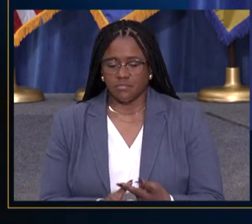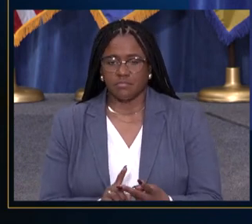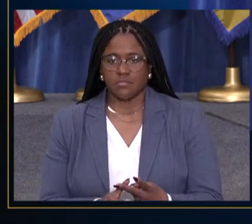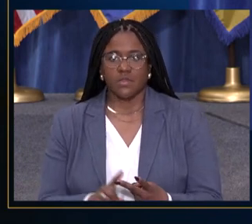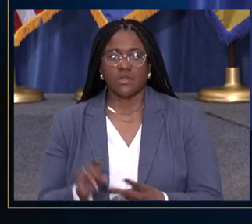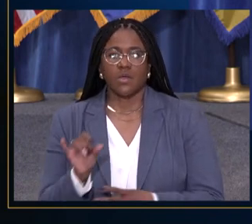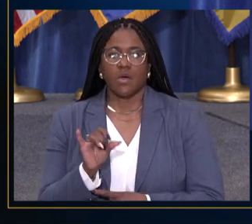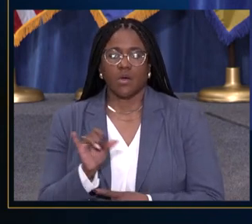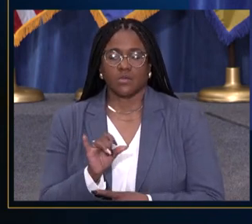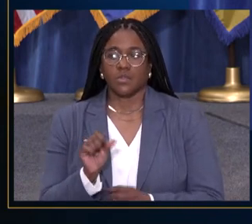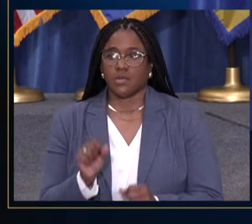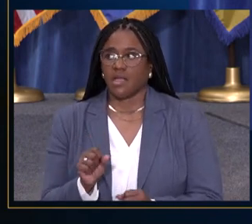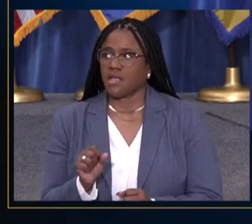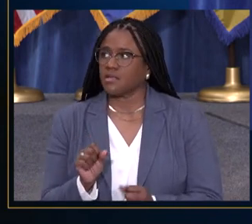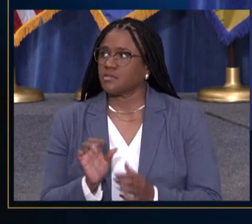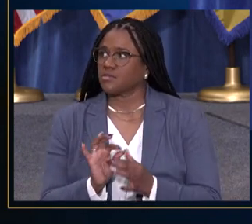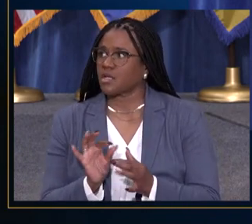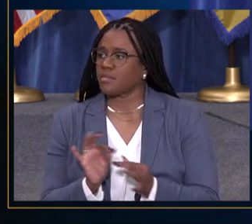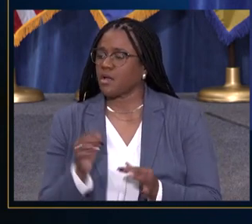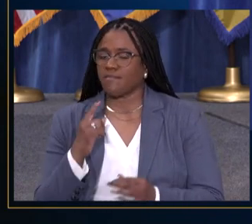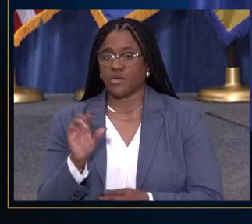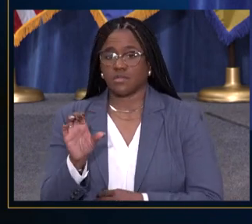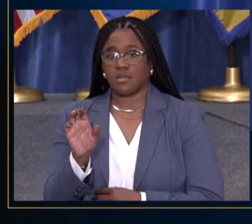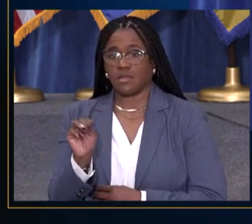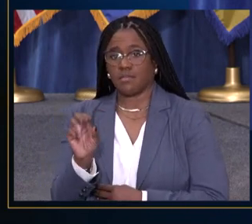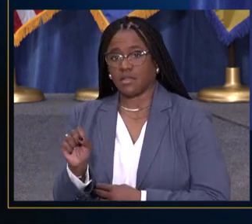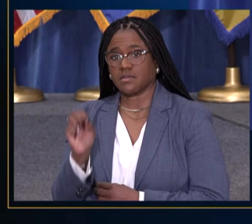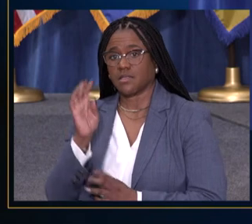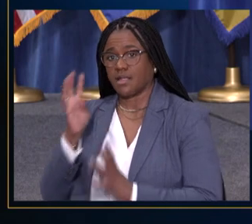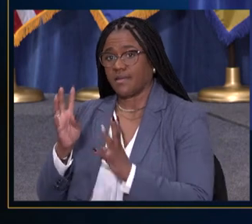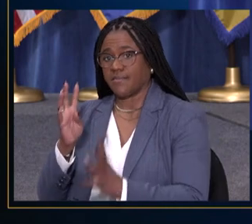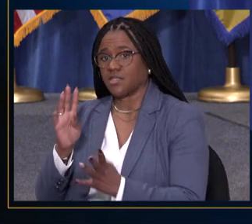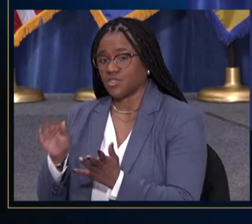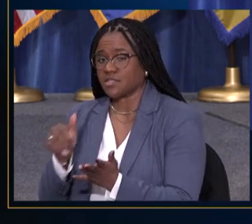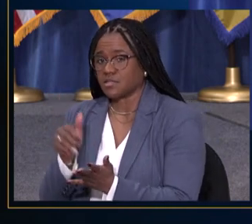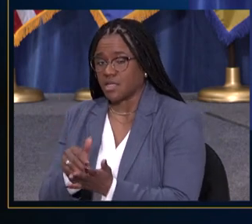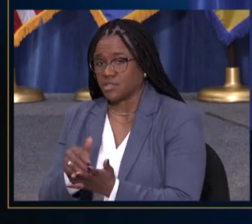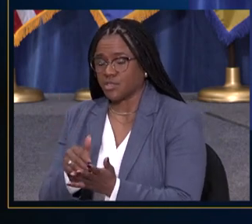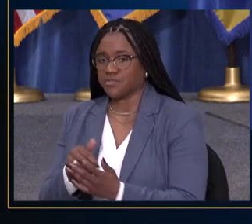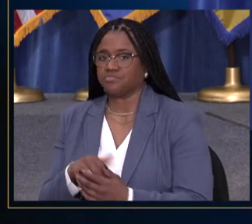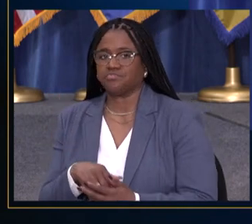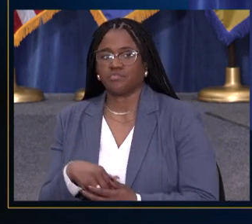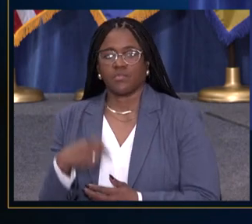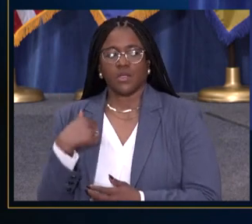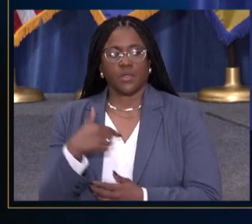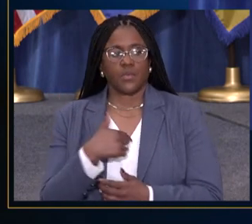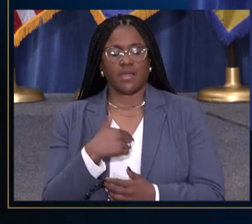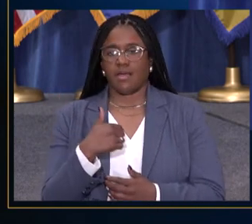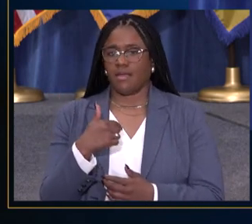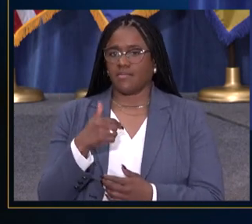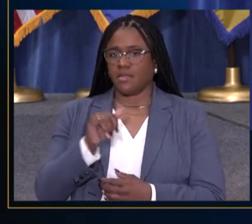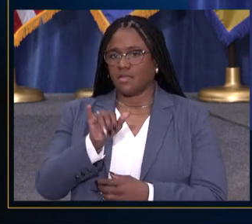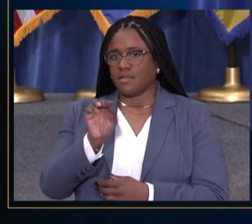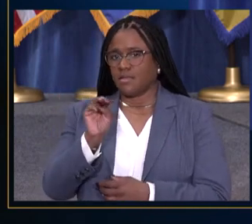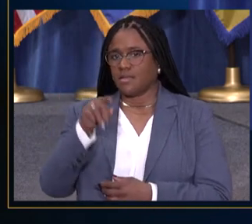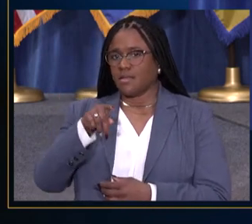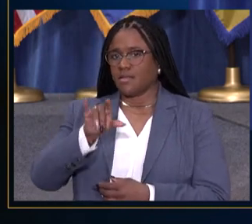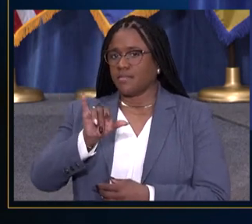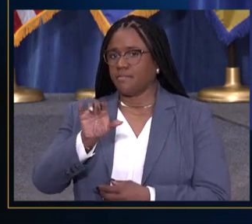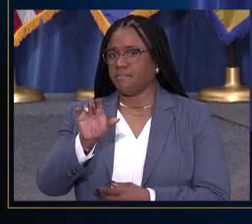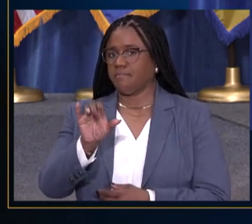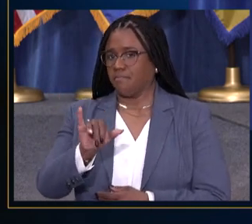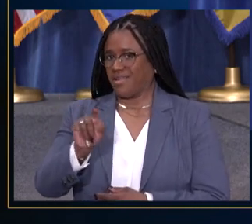can speak on, for the CMS Innovation Center, we had an implicit bias pilot where we